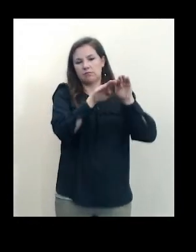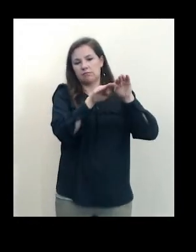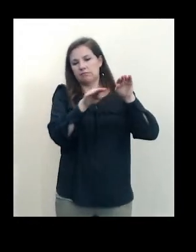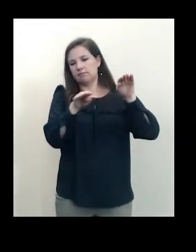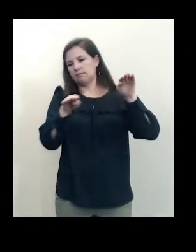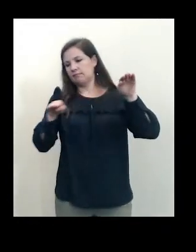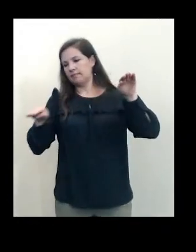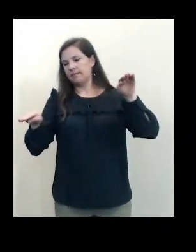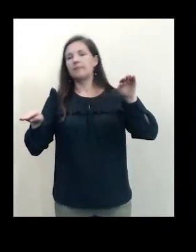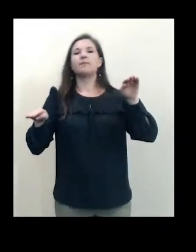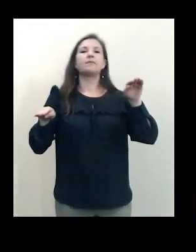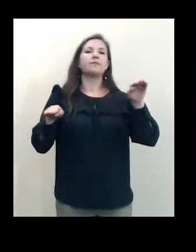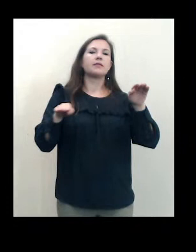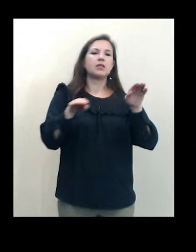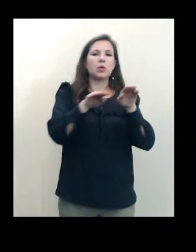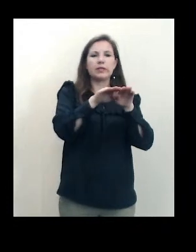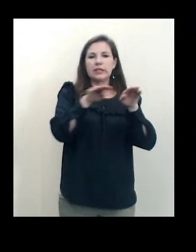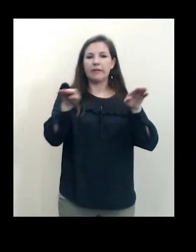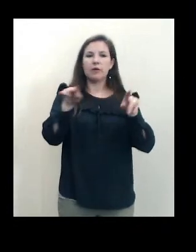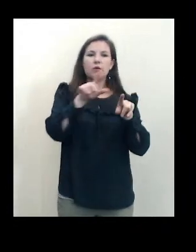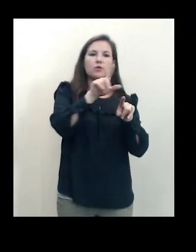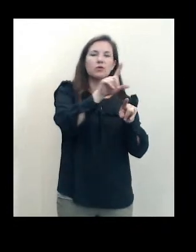much stayed level from